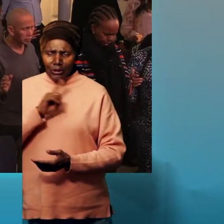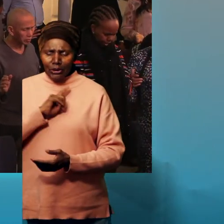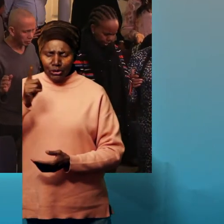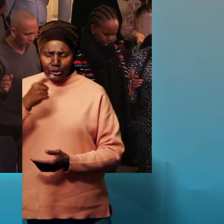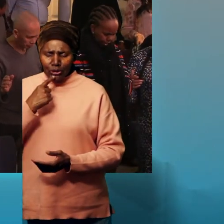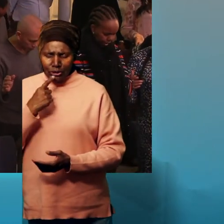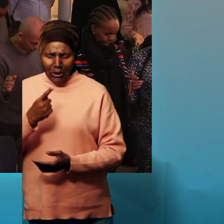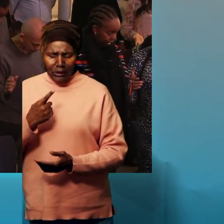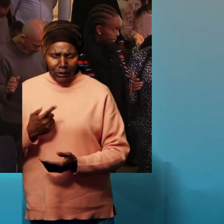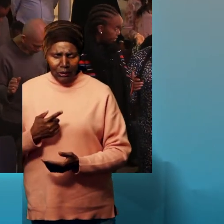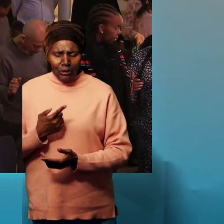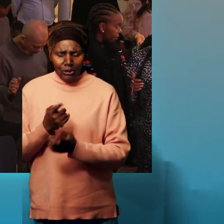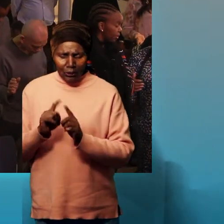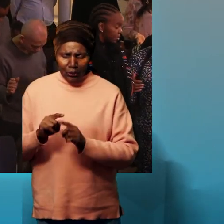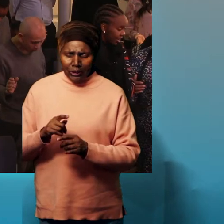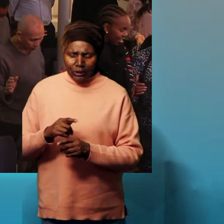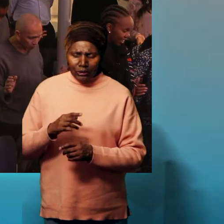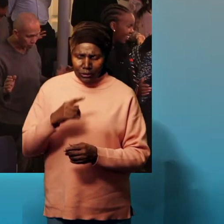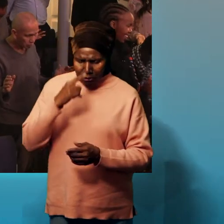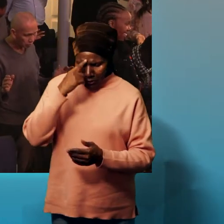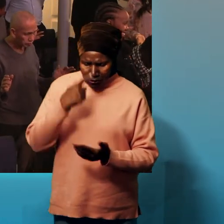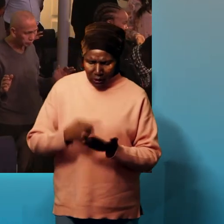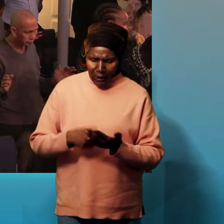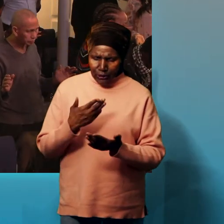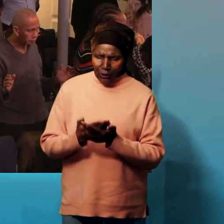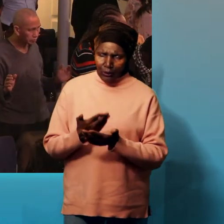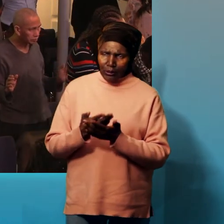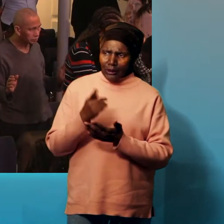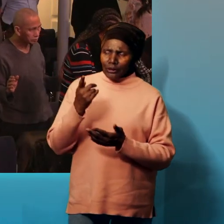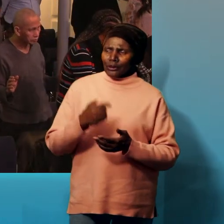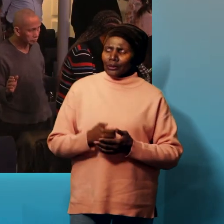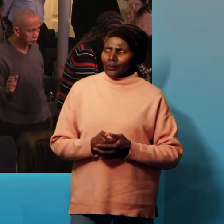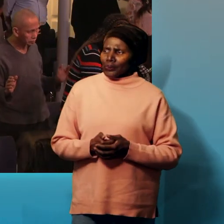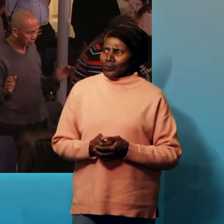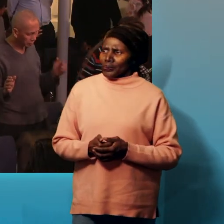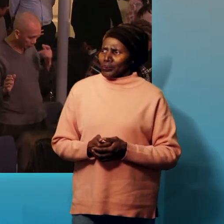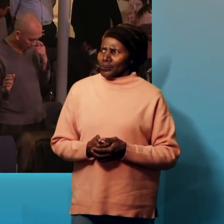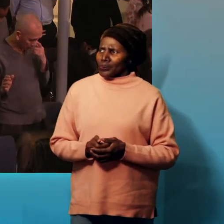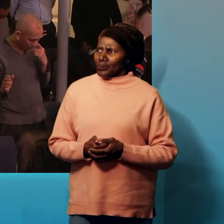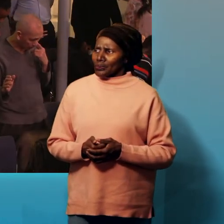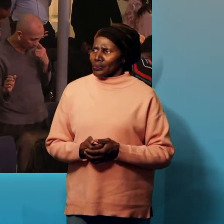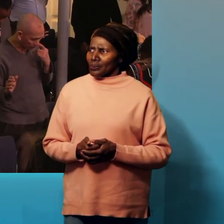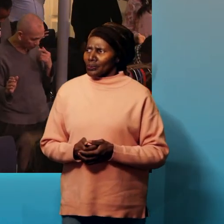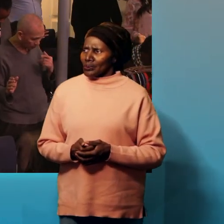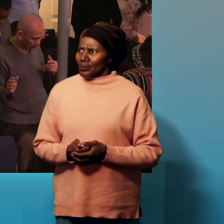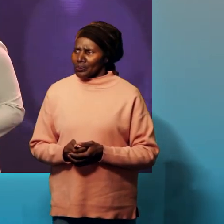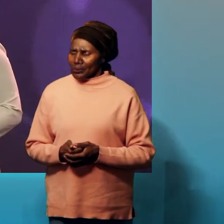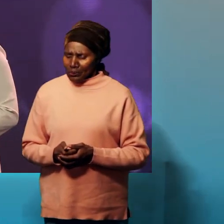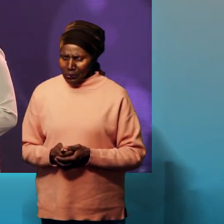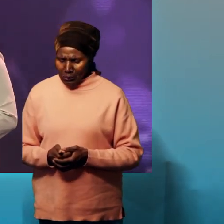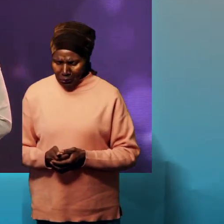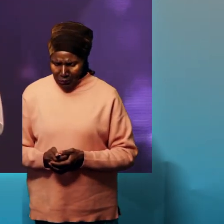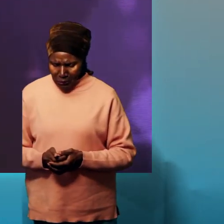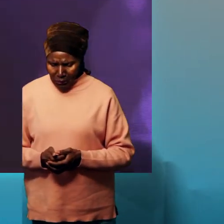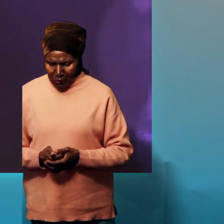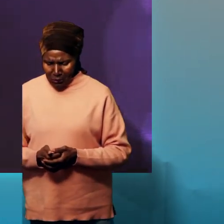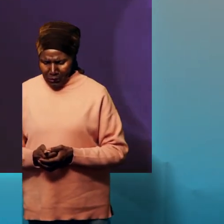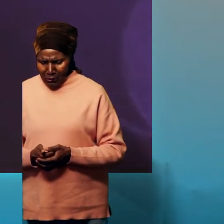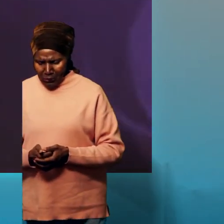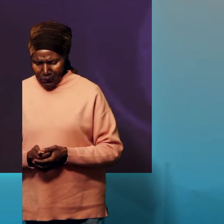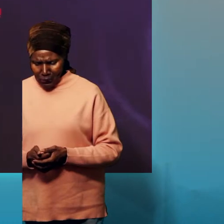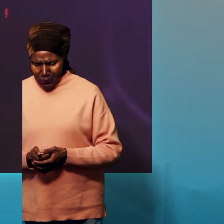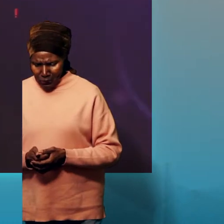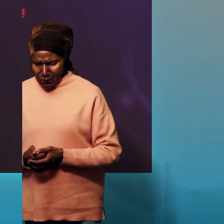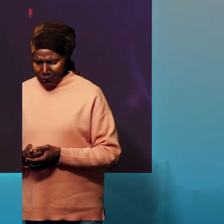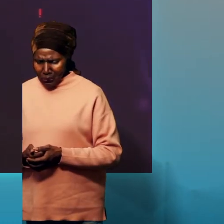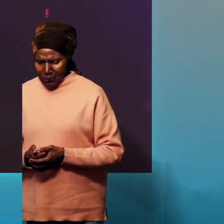those things that he wants you to lay down? What are those things that he wants you to break before his feet? Those things that you've held in high regard,